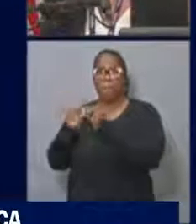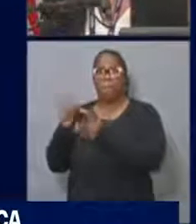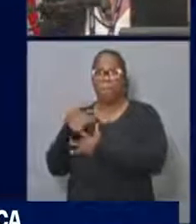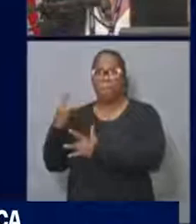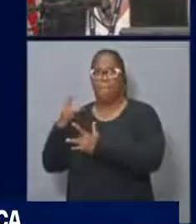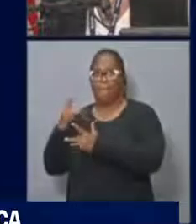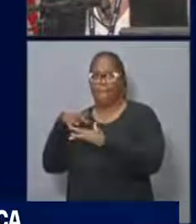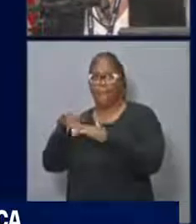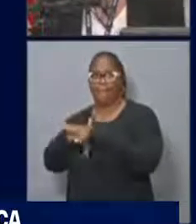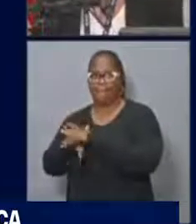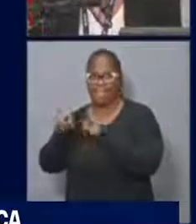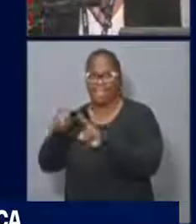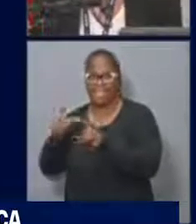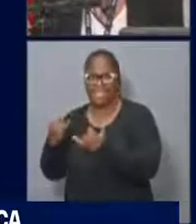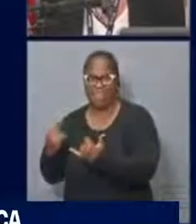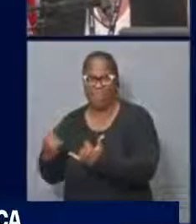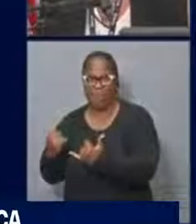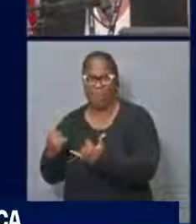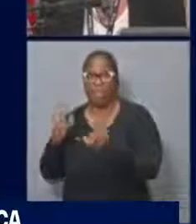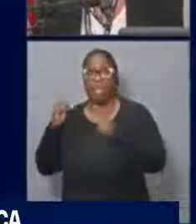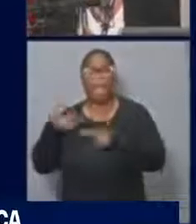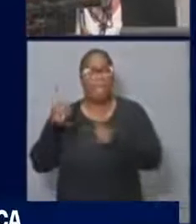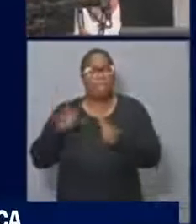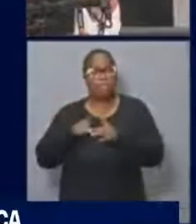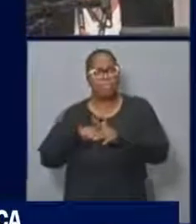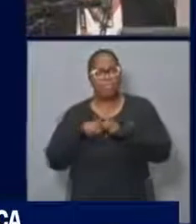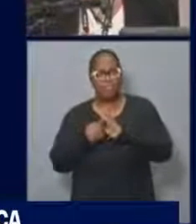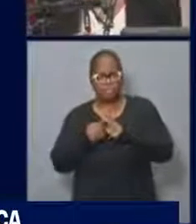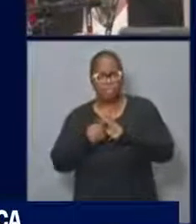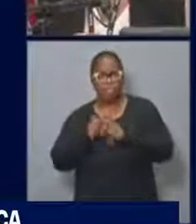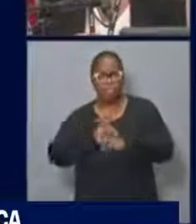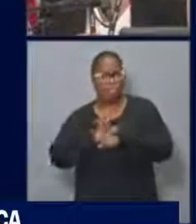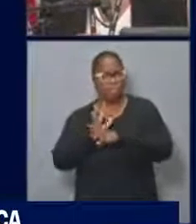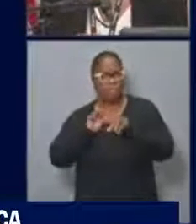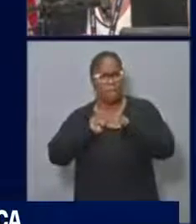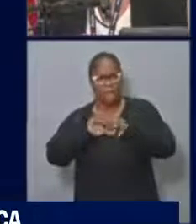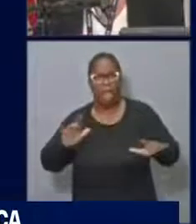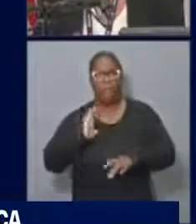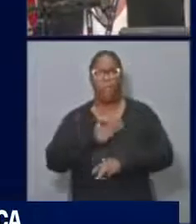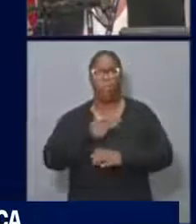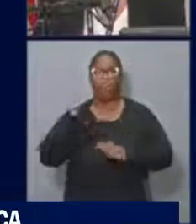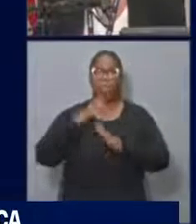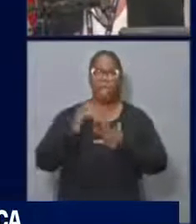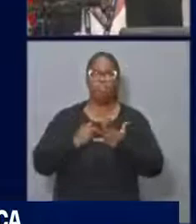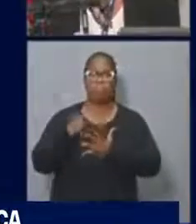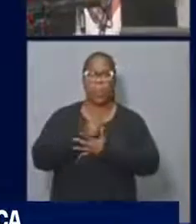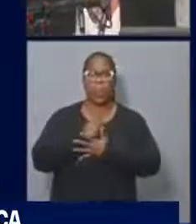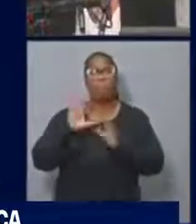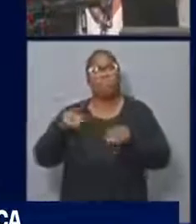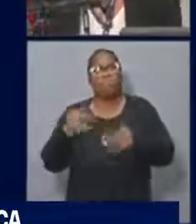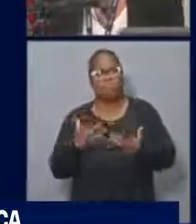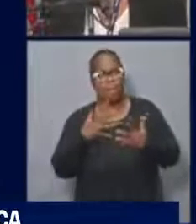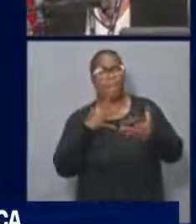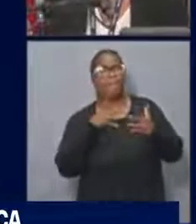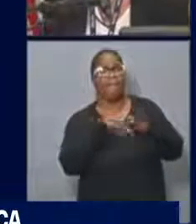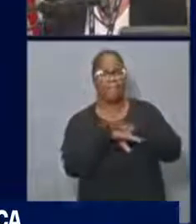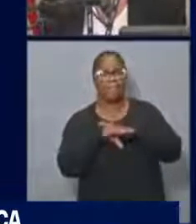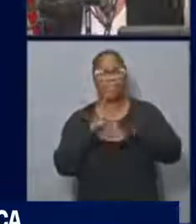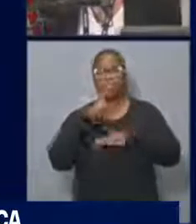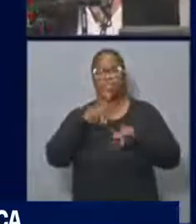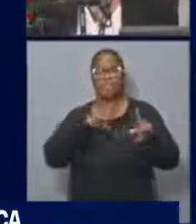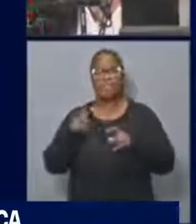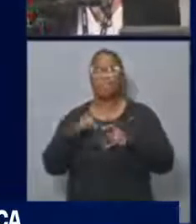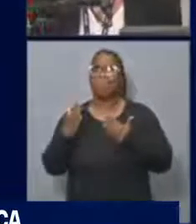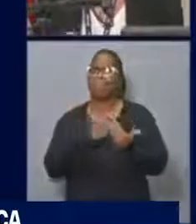very beginning of the pandemic, it's been a top priority for LA County to ensure that residents have access to testing regardless